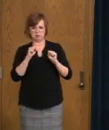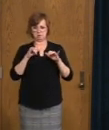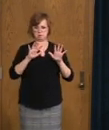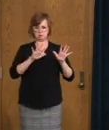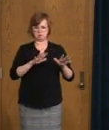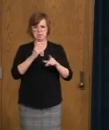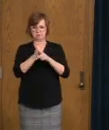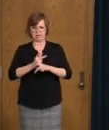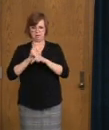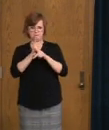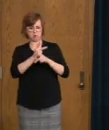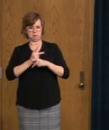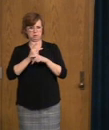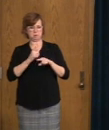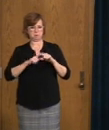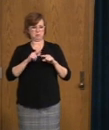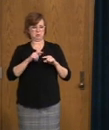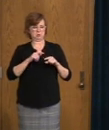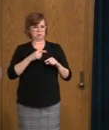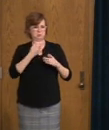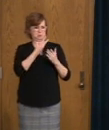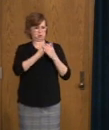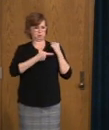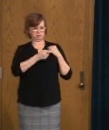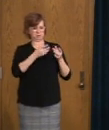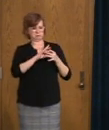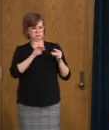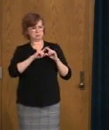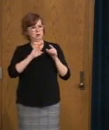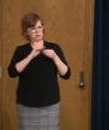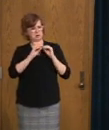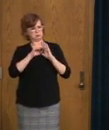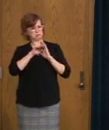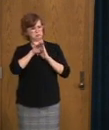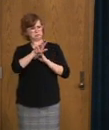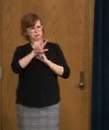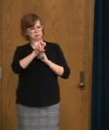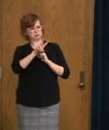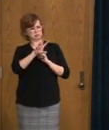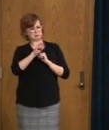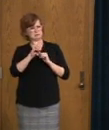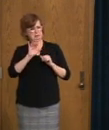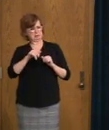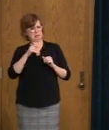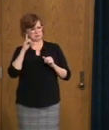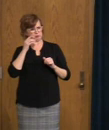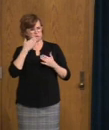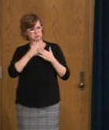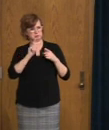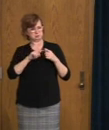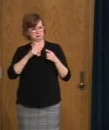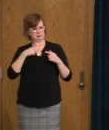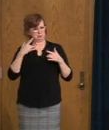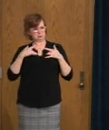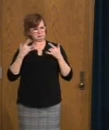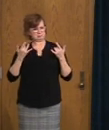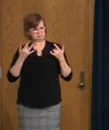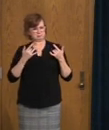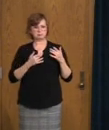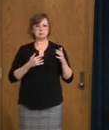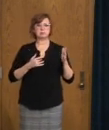comfortable. So, do you want to start, or do you want me to start? I can speak. Okay, go ahead. Yeah, thanks. That's a really excellent point. And as I